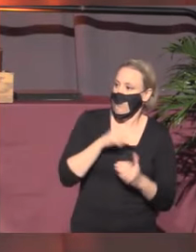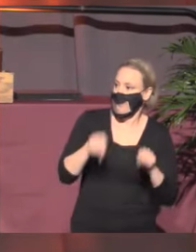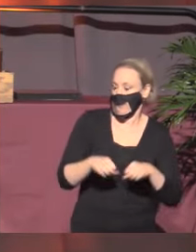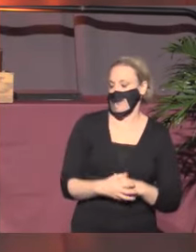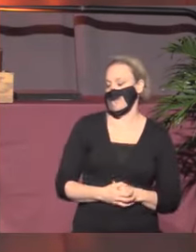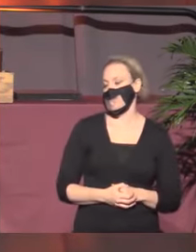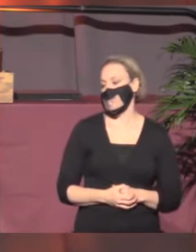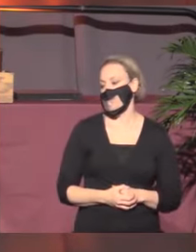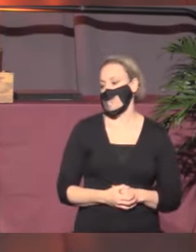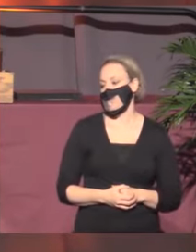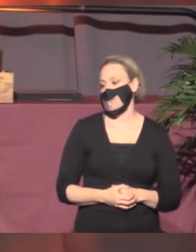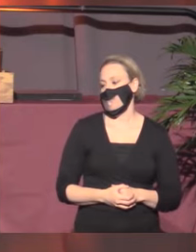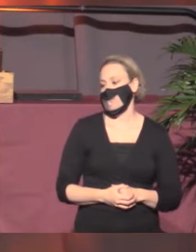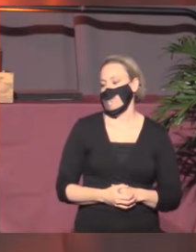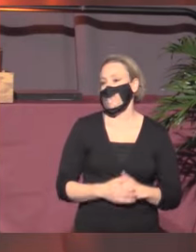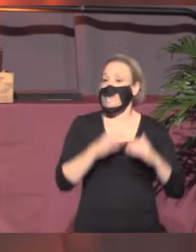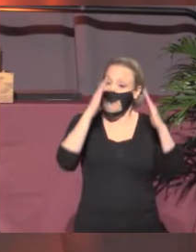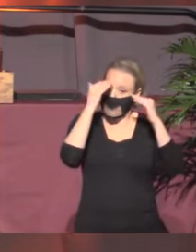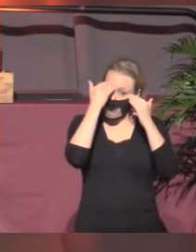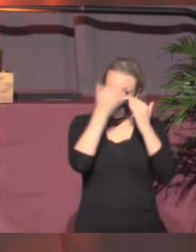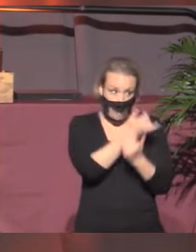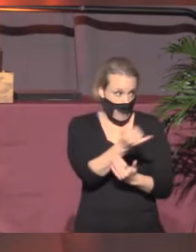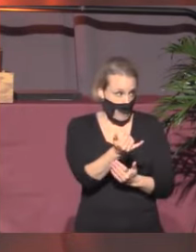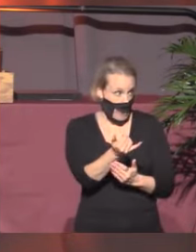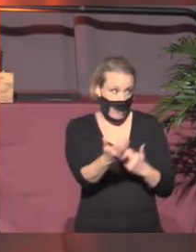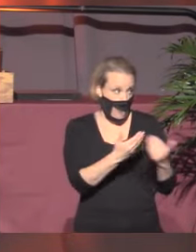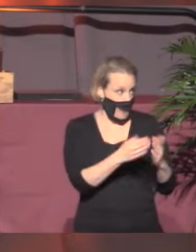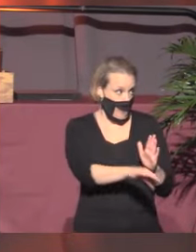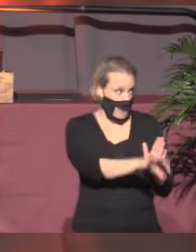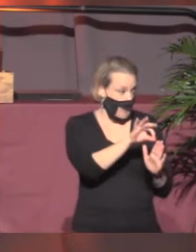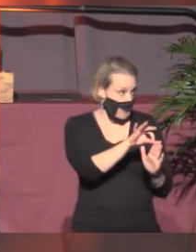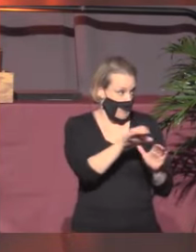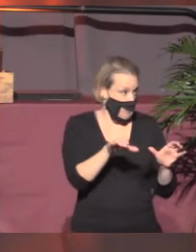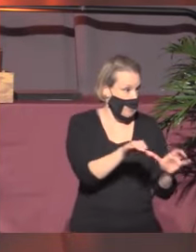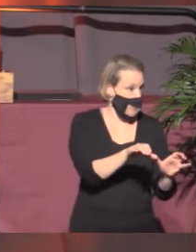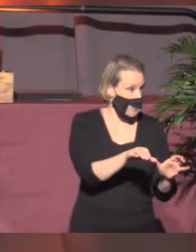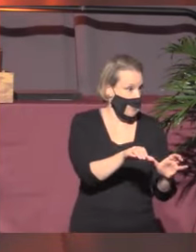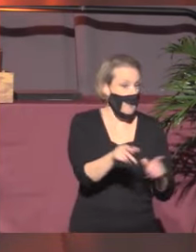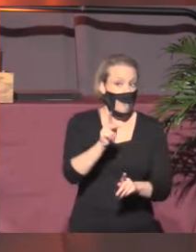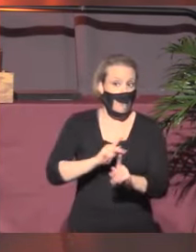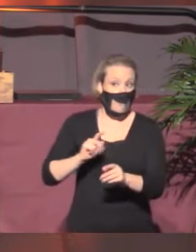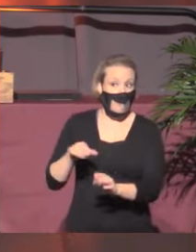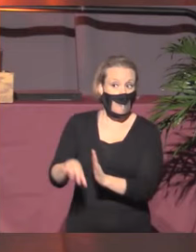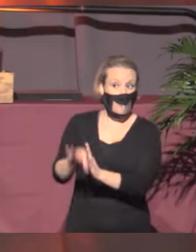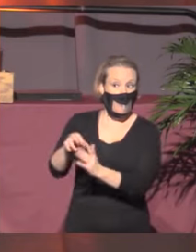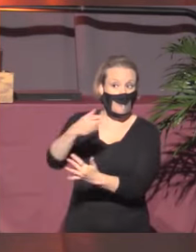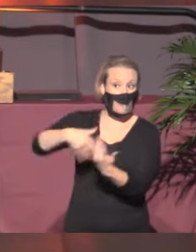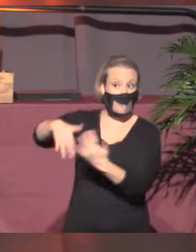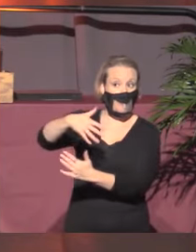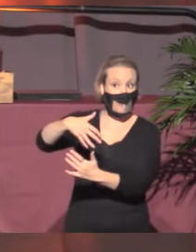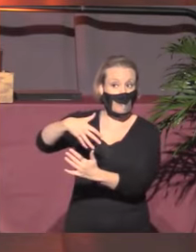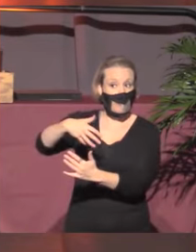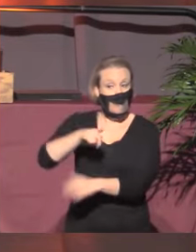I hope that you know by virtue of what you choose to do and the people with whom you interact, you have the power to bring about